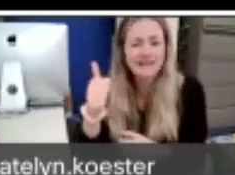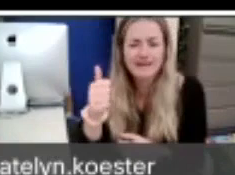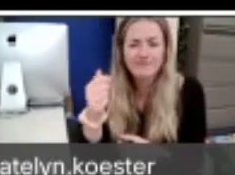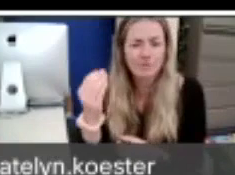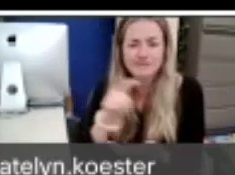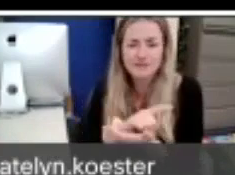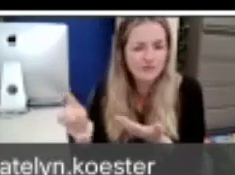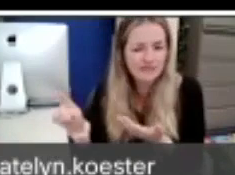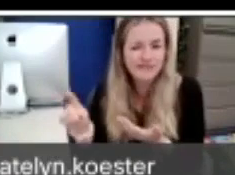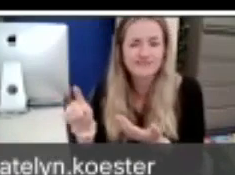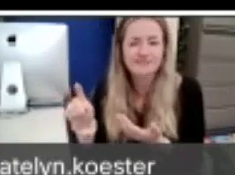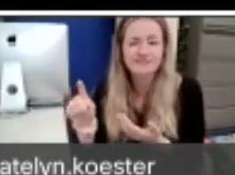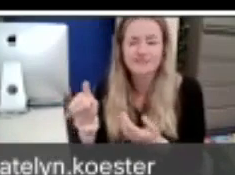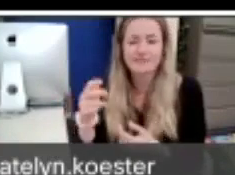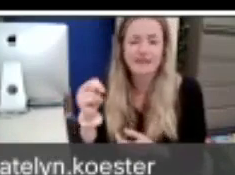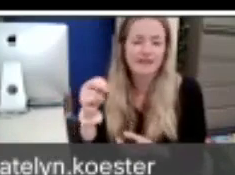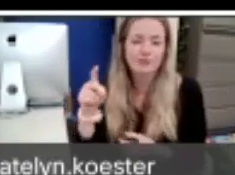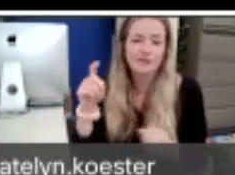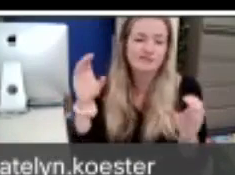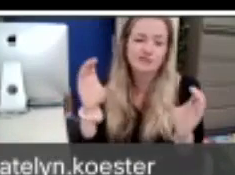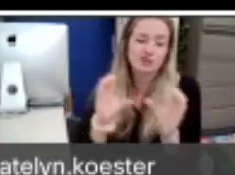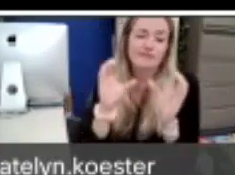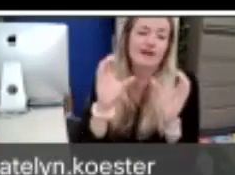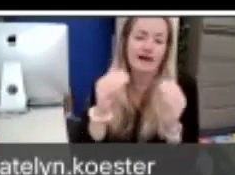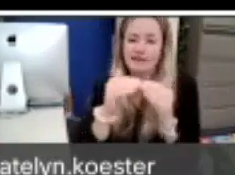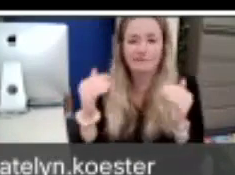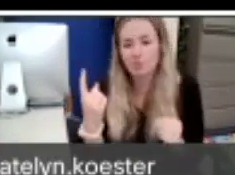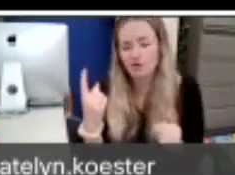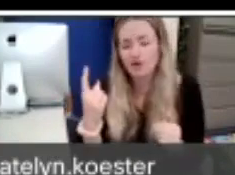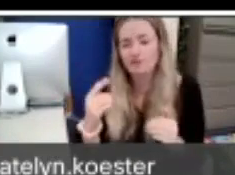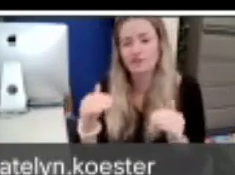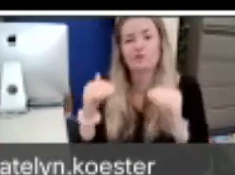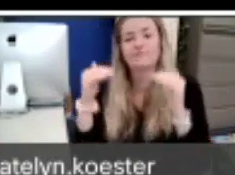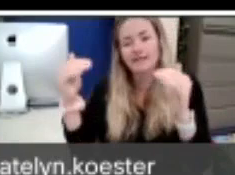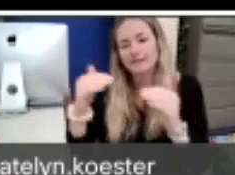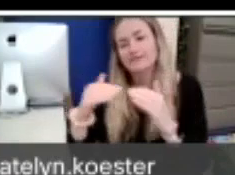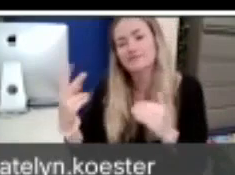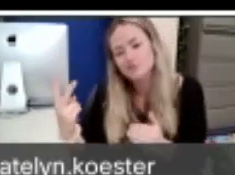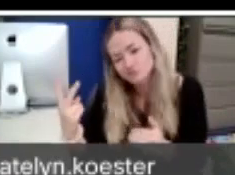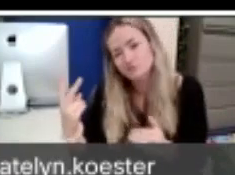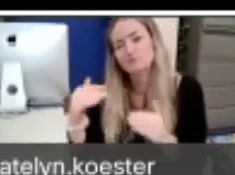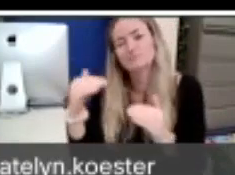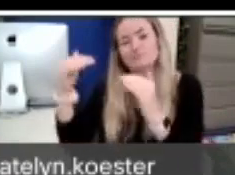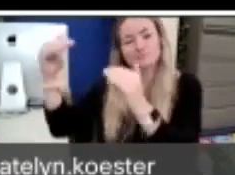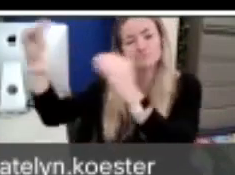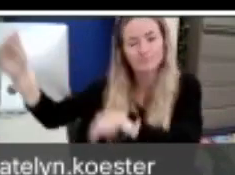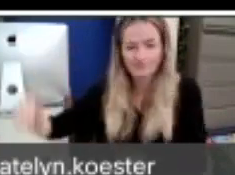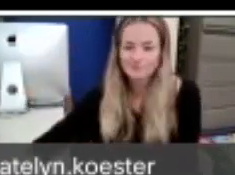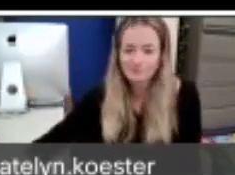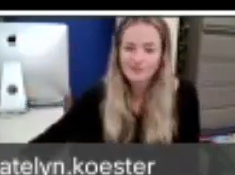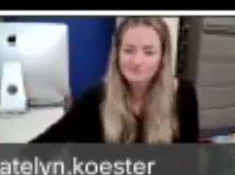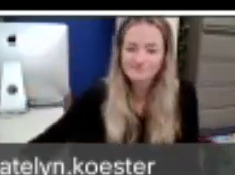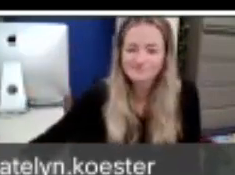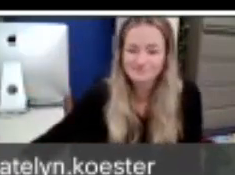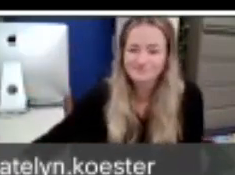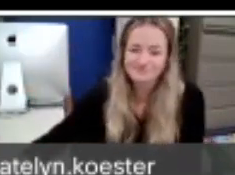learn basics. It's about 10 to 14 weeks. And then you'll get a certificate for level 1, and then you can